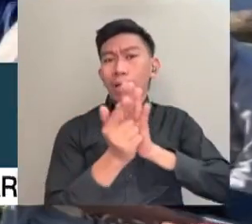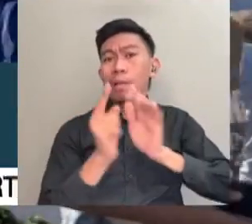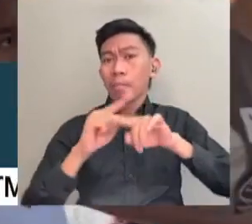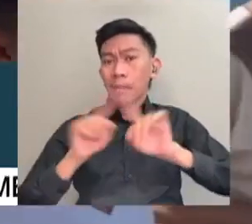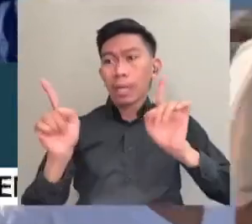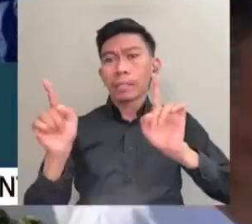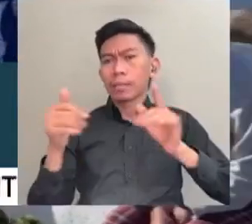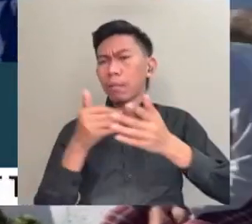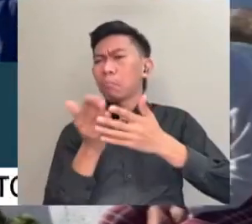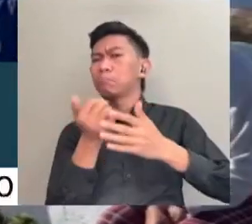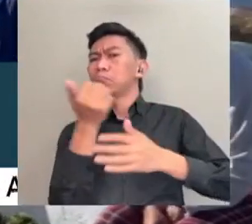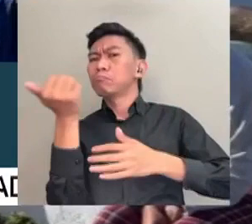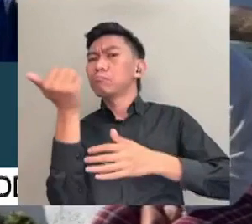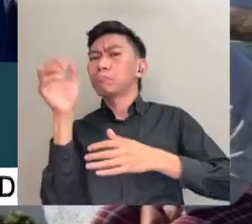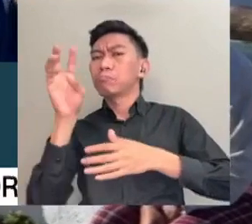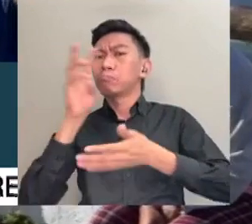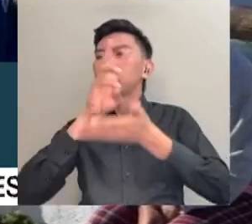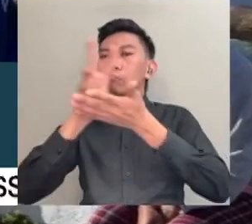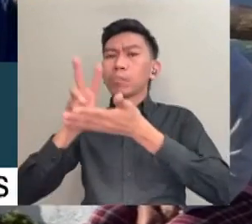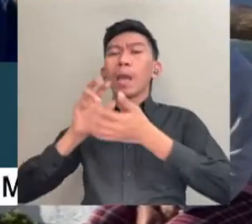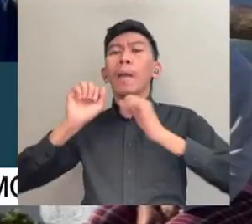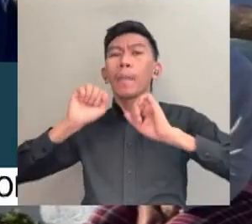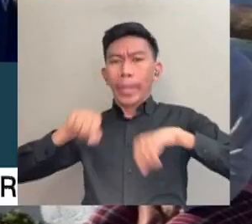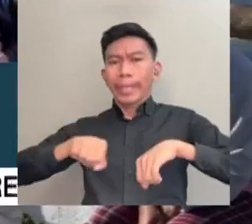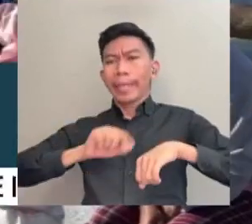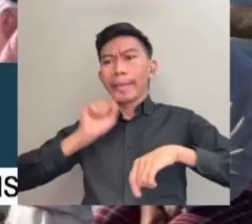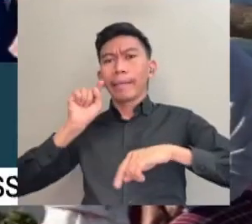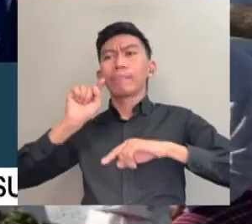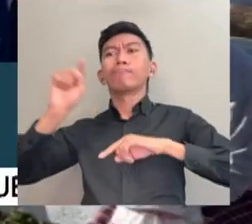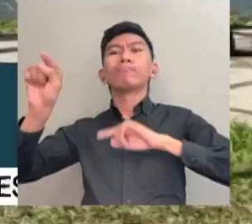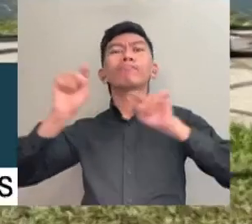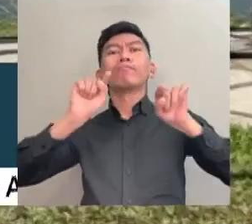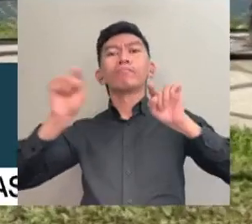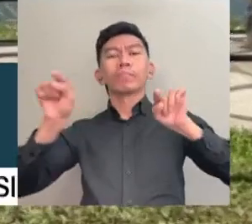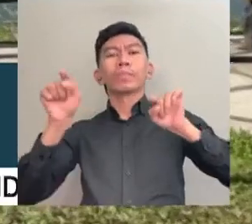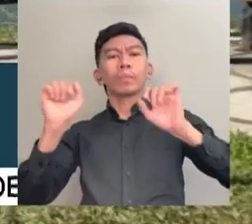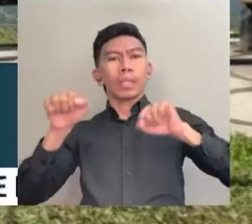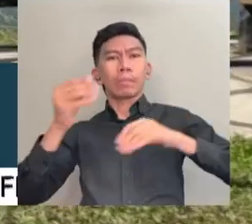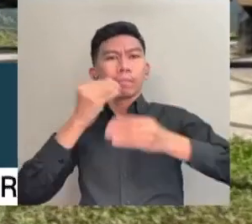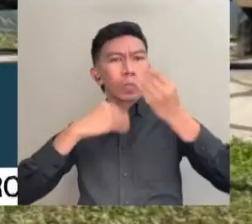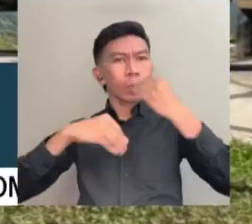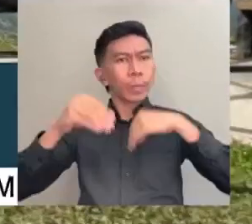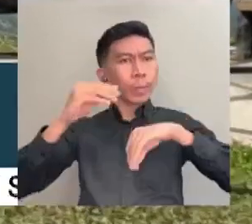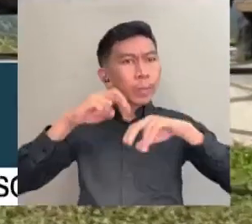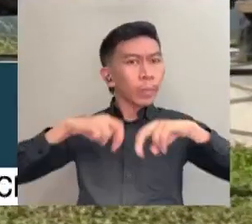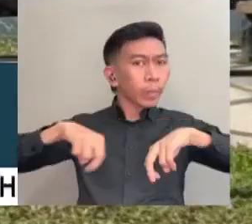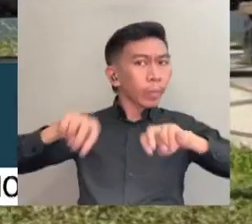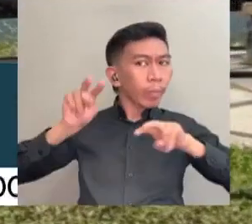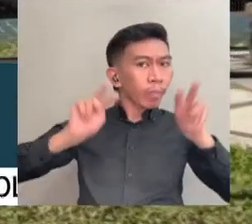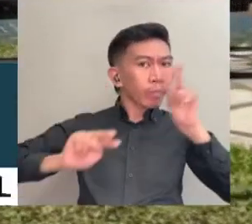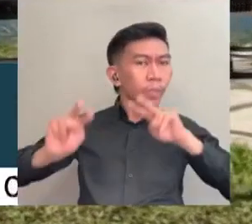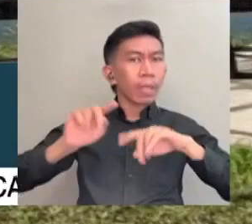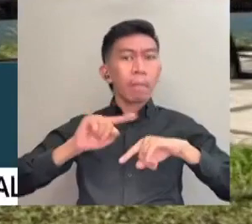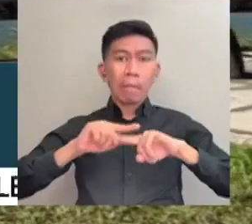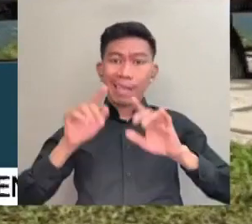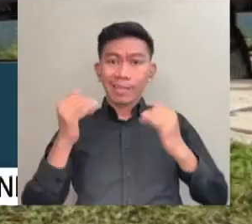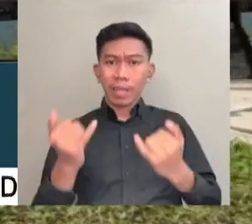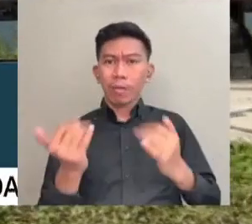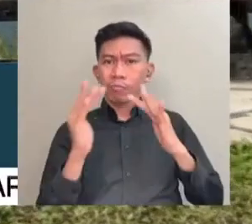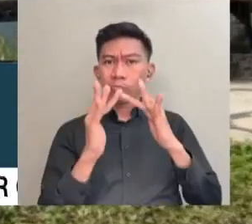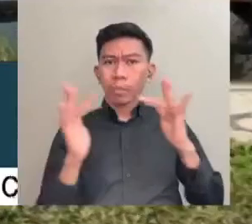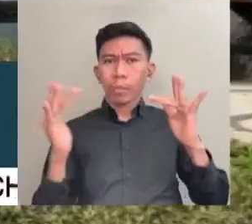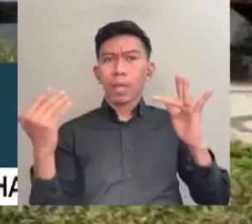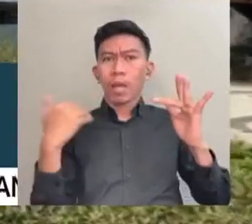beaches. Some of the tourist destinations and activities, though, are limited due to Mayon's festiveness, like the Mayon skyline and